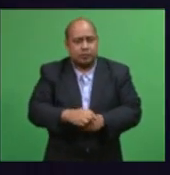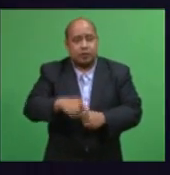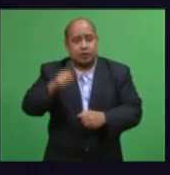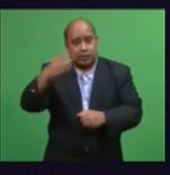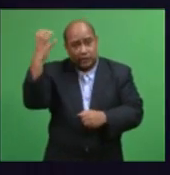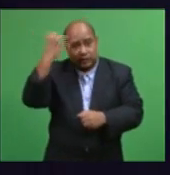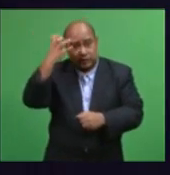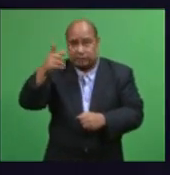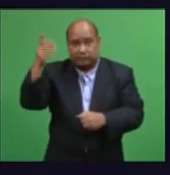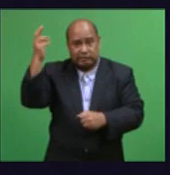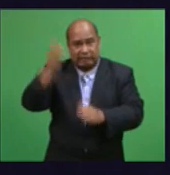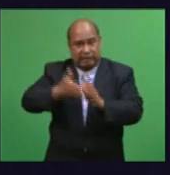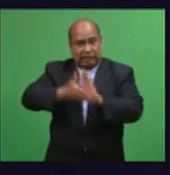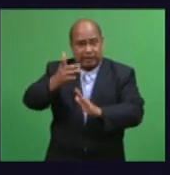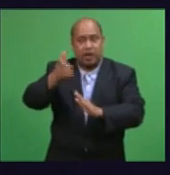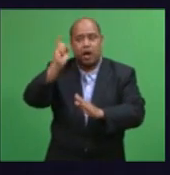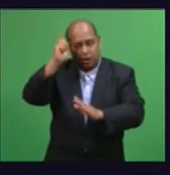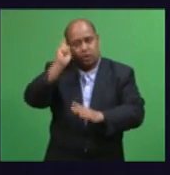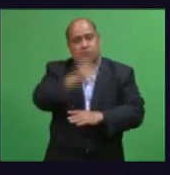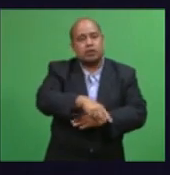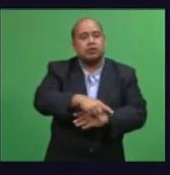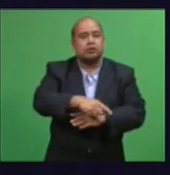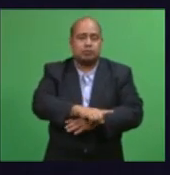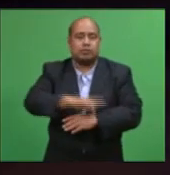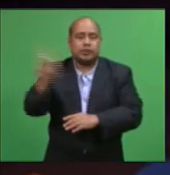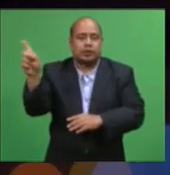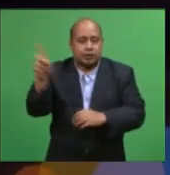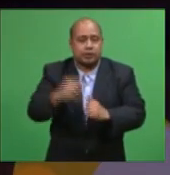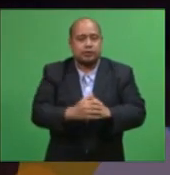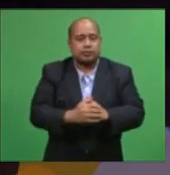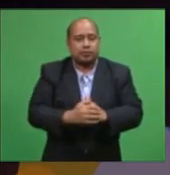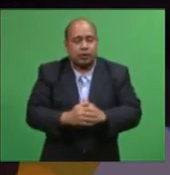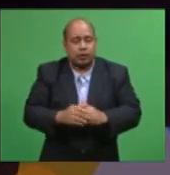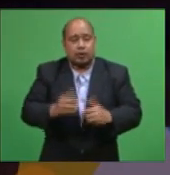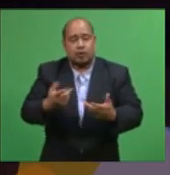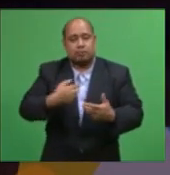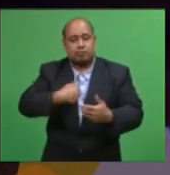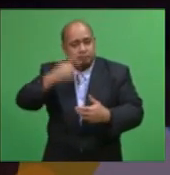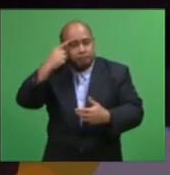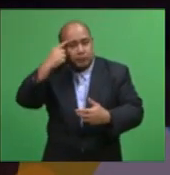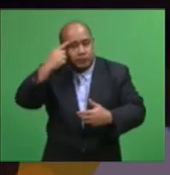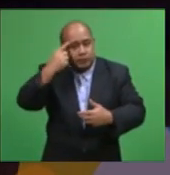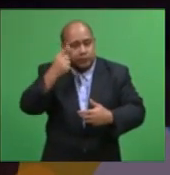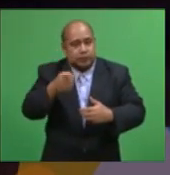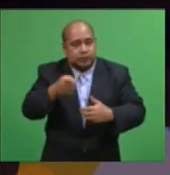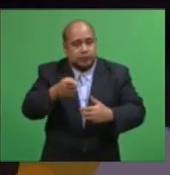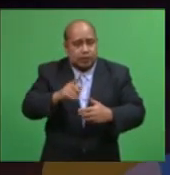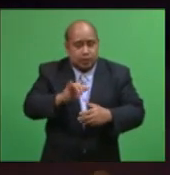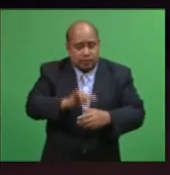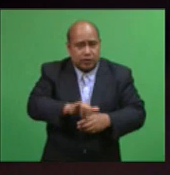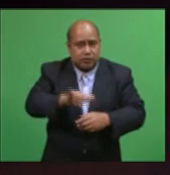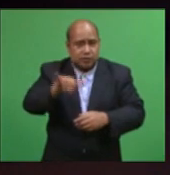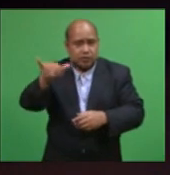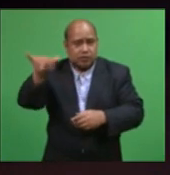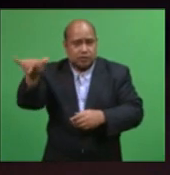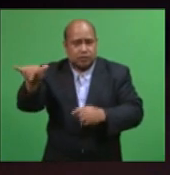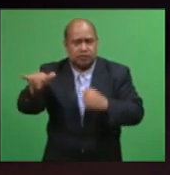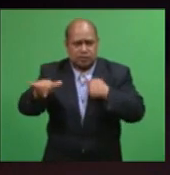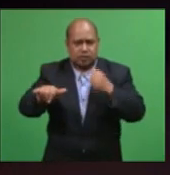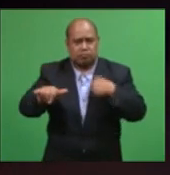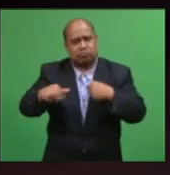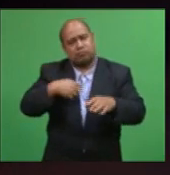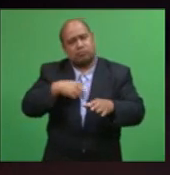midwife post, I've been able to travel. And even though I have been retired, with that knowledge and skills, I can